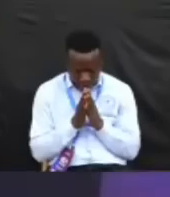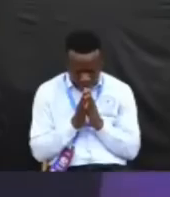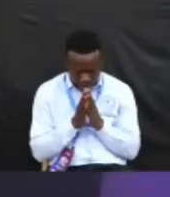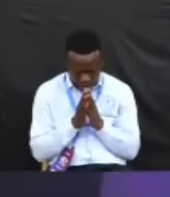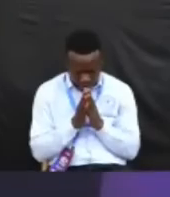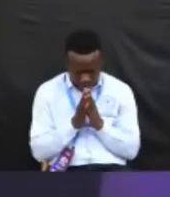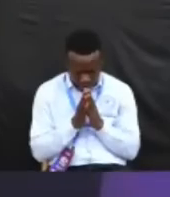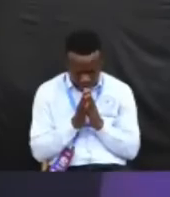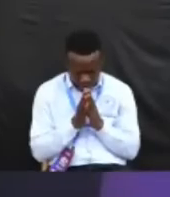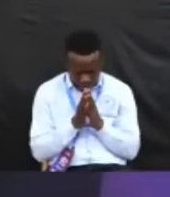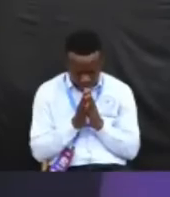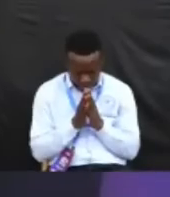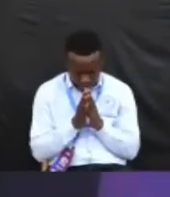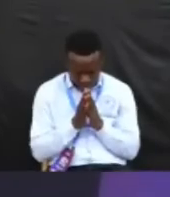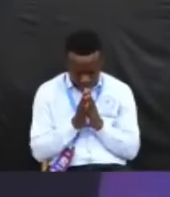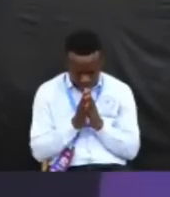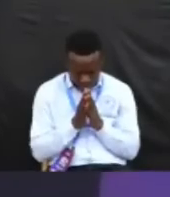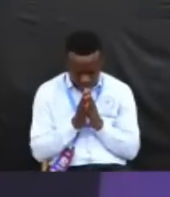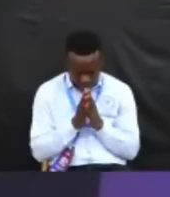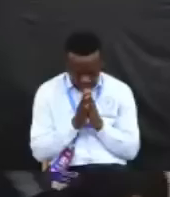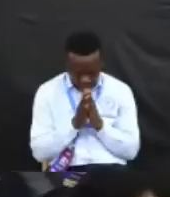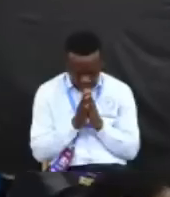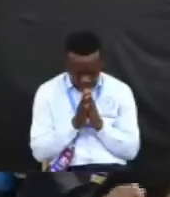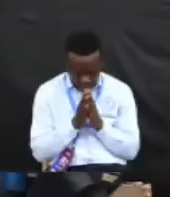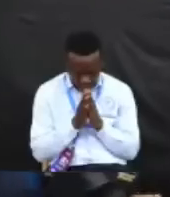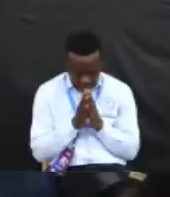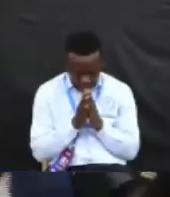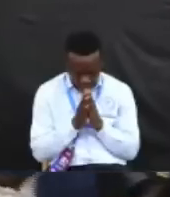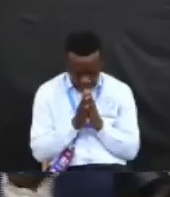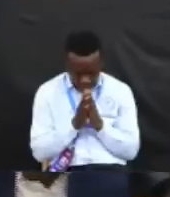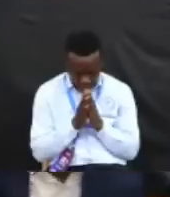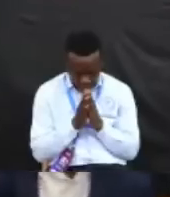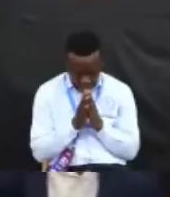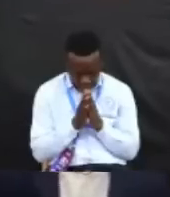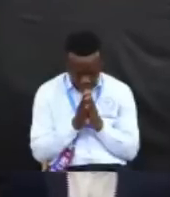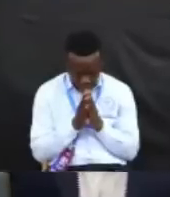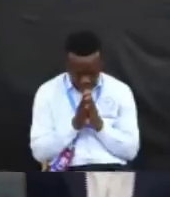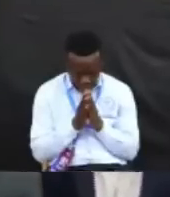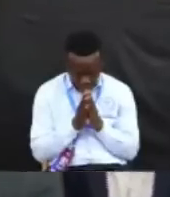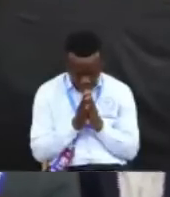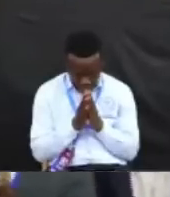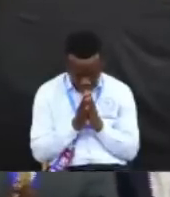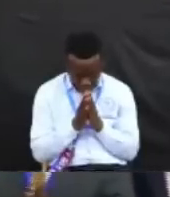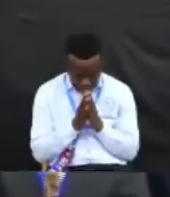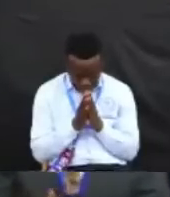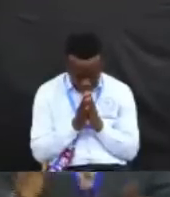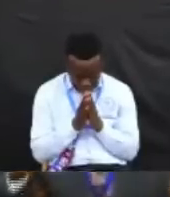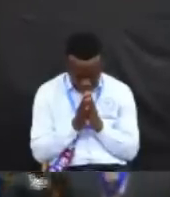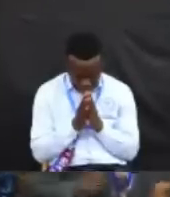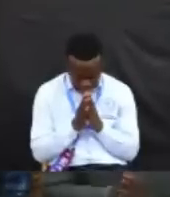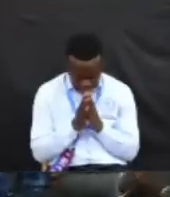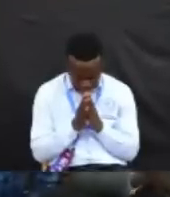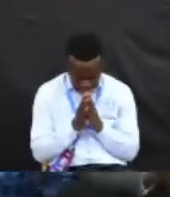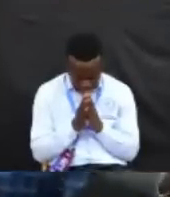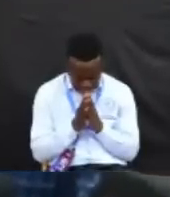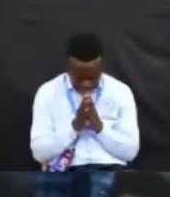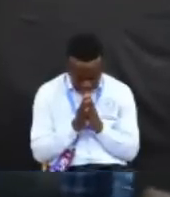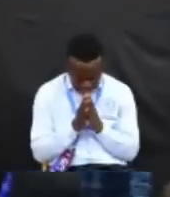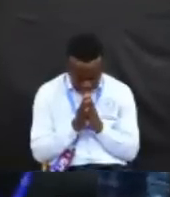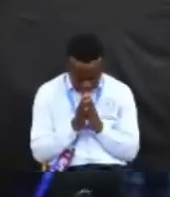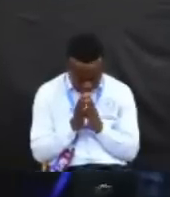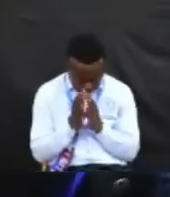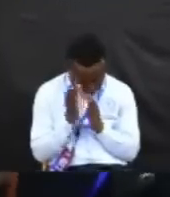recognizing what you have done, Lord. We say that there is none like you God. There is none like you